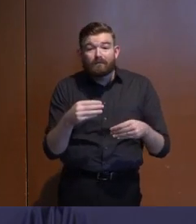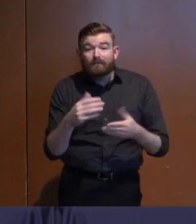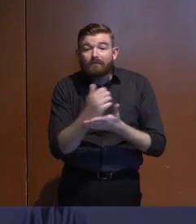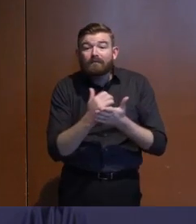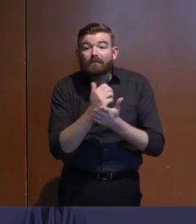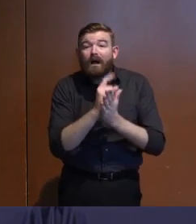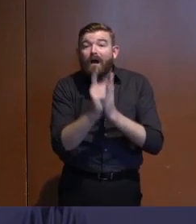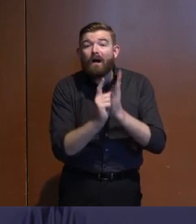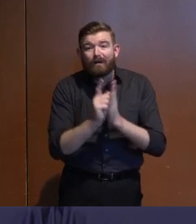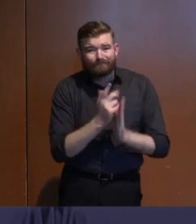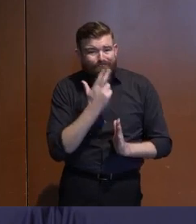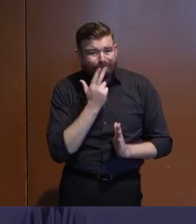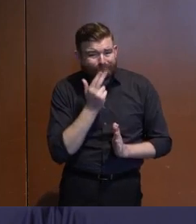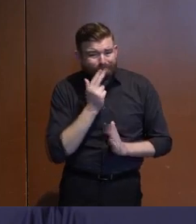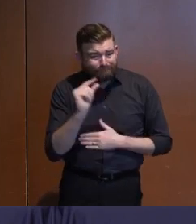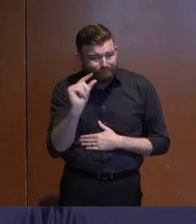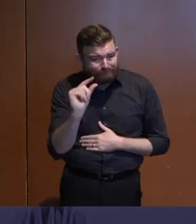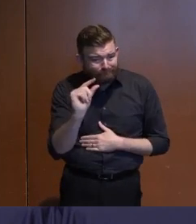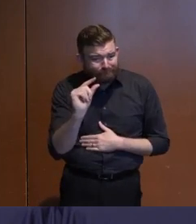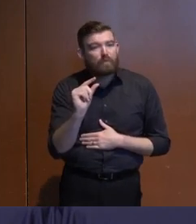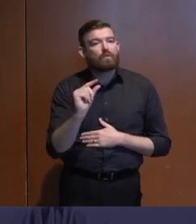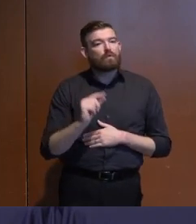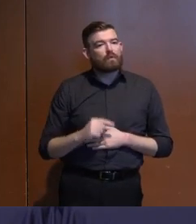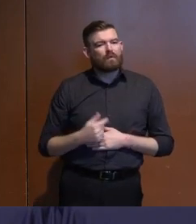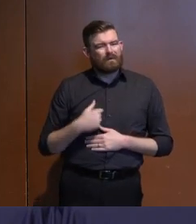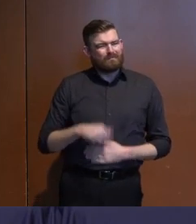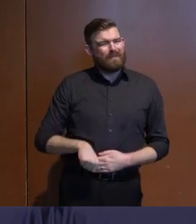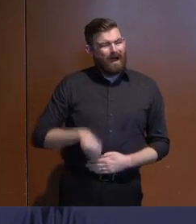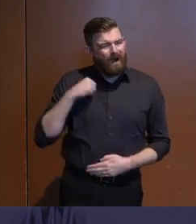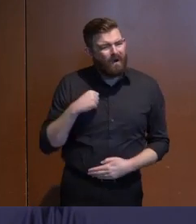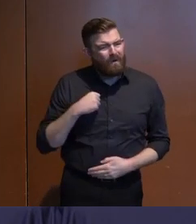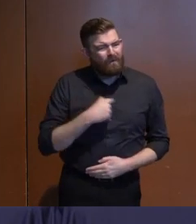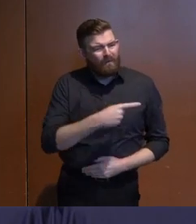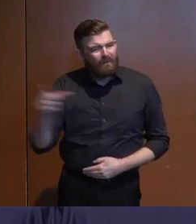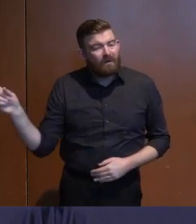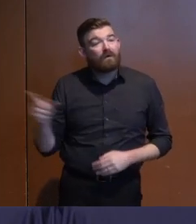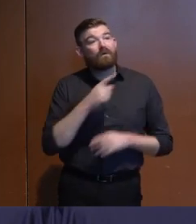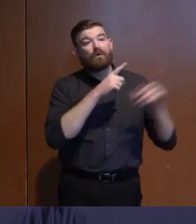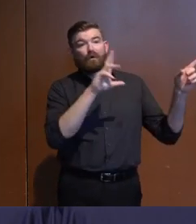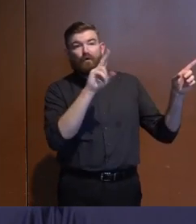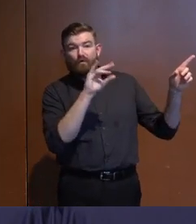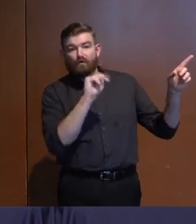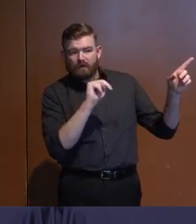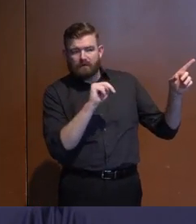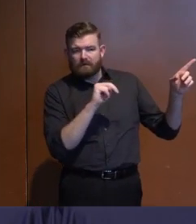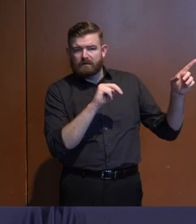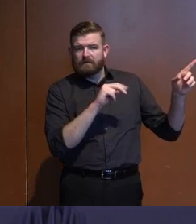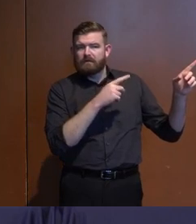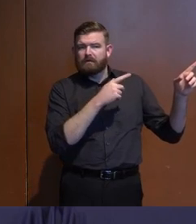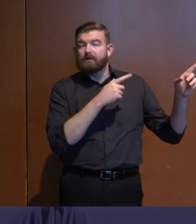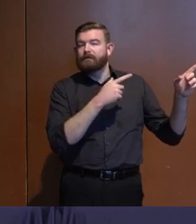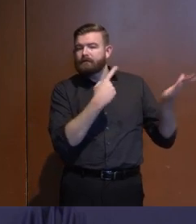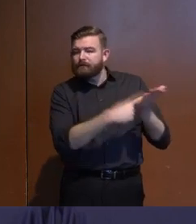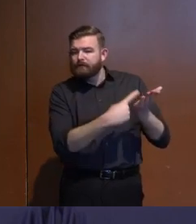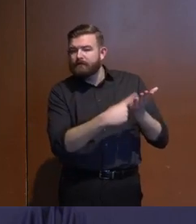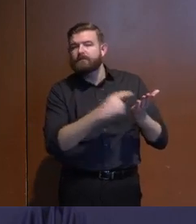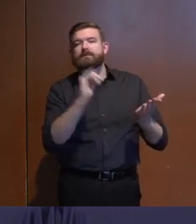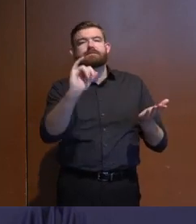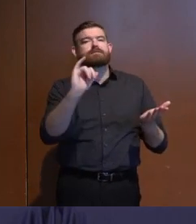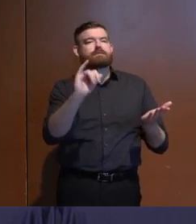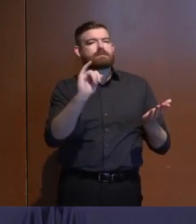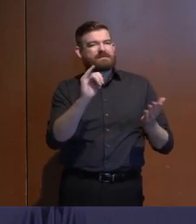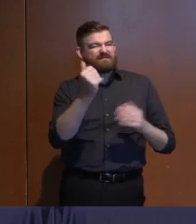the likes of Stewart and his colleagues. I'm proud that we're on a path toward $15 an hour minimum wage in New Jersey, which is the least